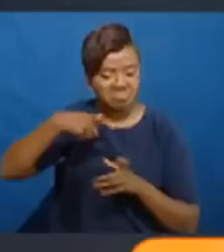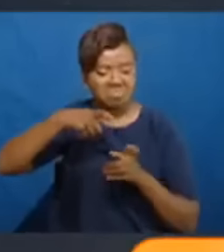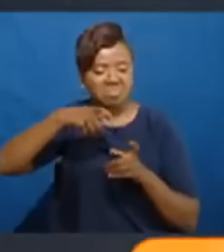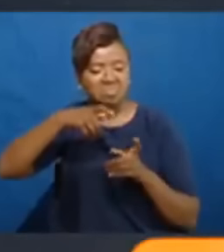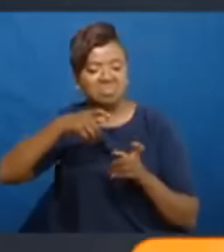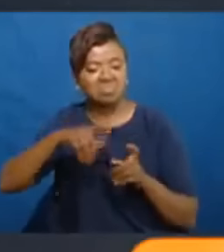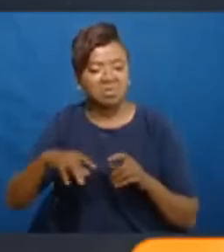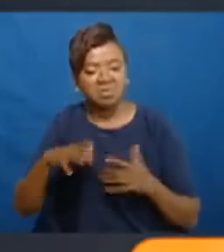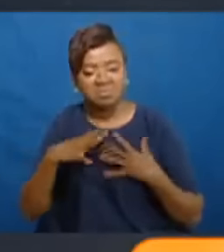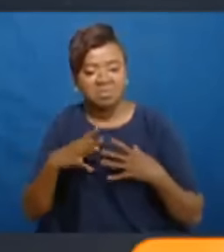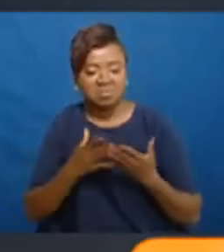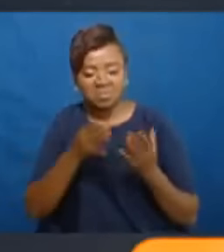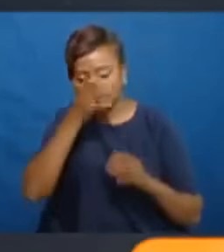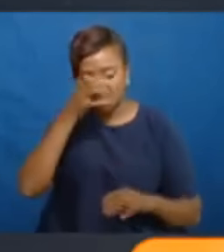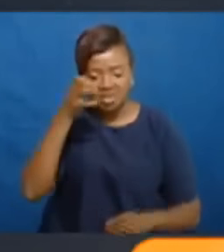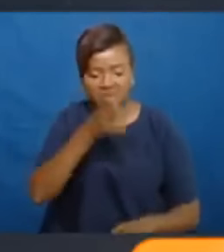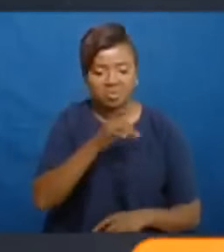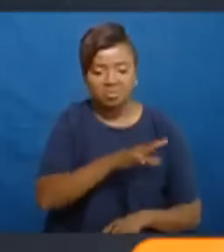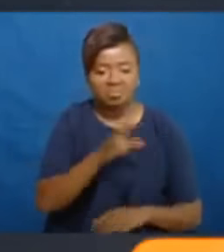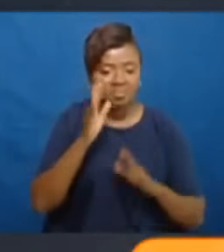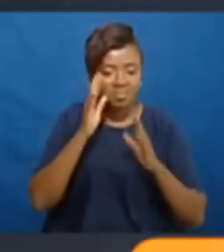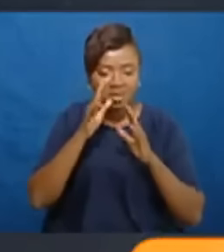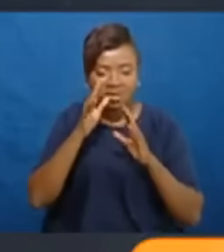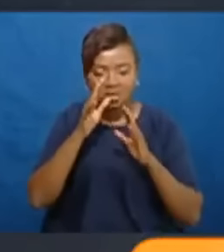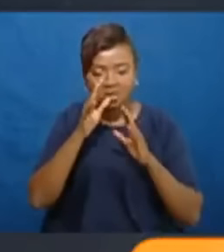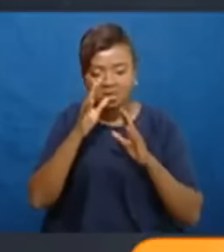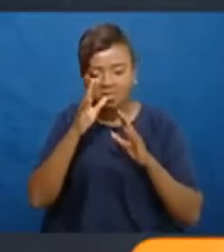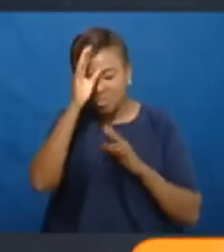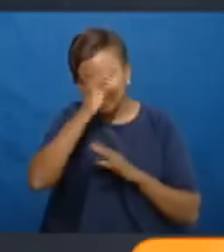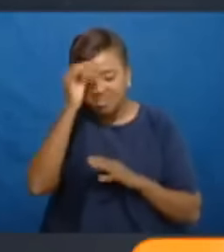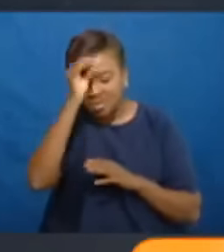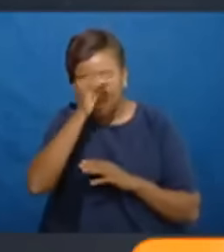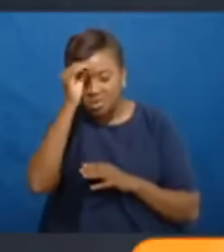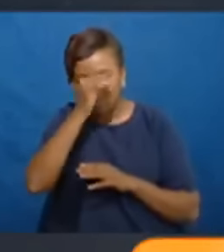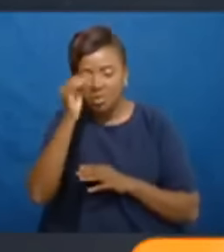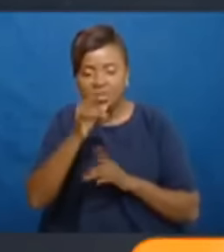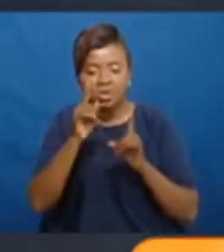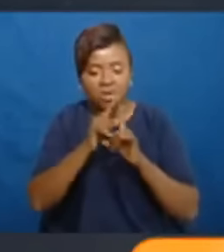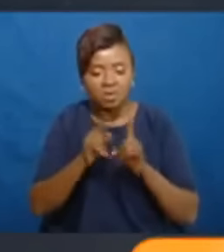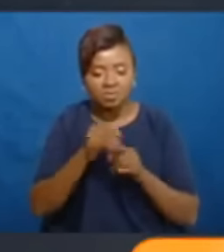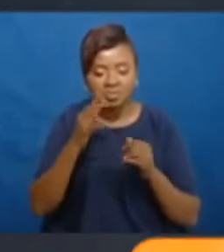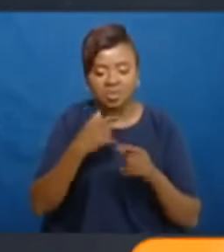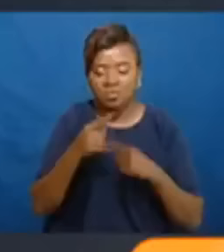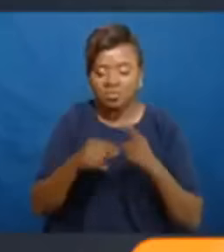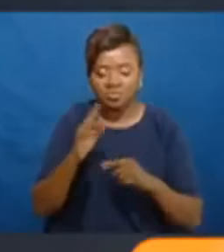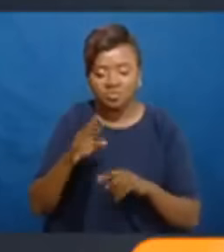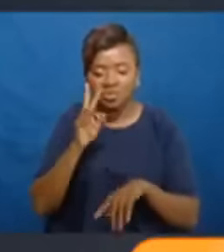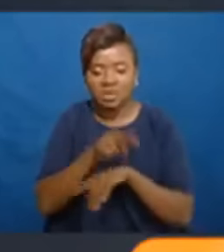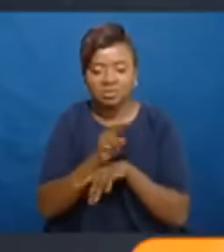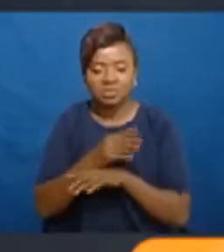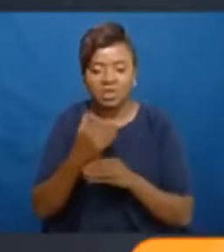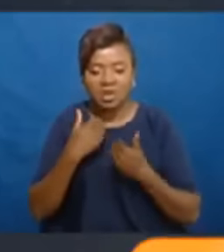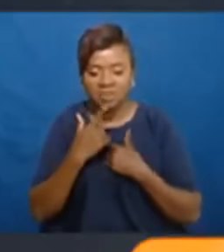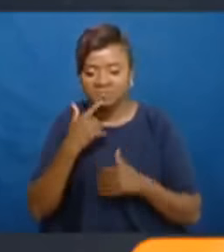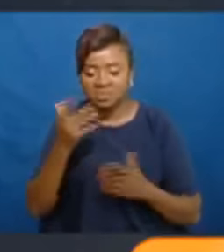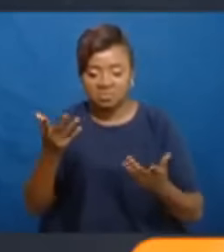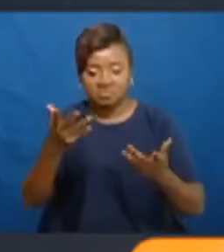citizens, ignoring the views of the governed, and generally proceeding with that attitude of